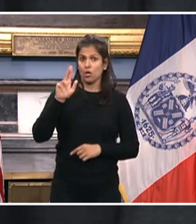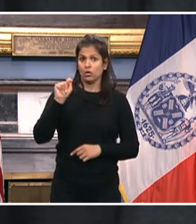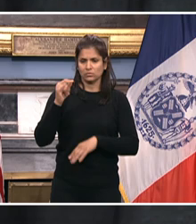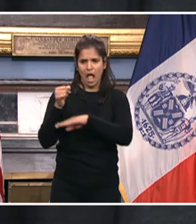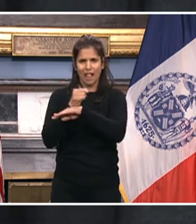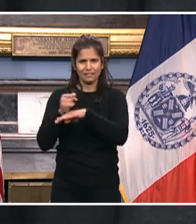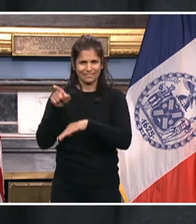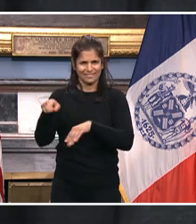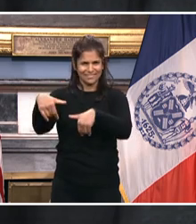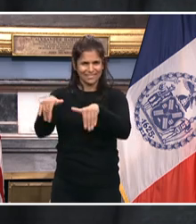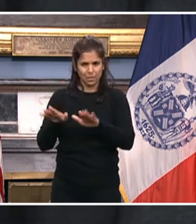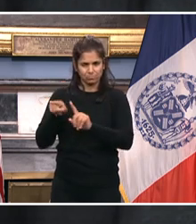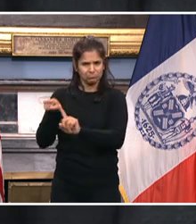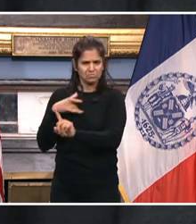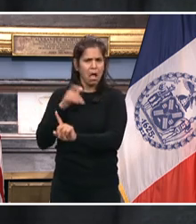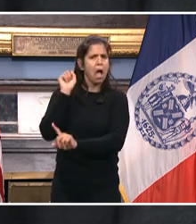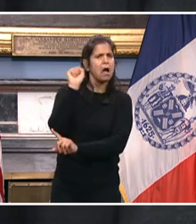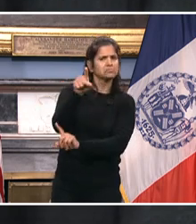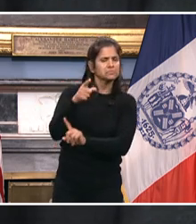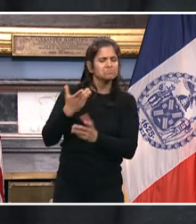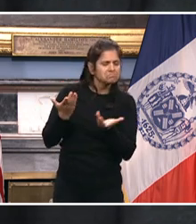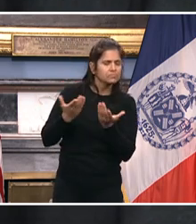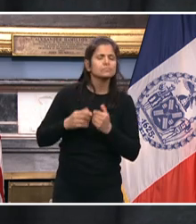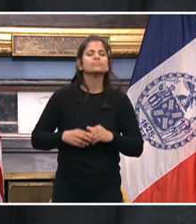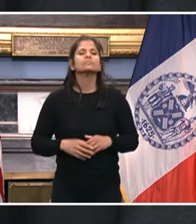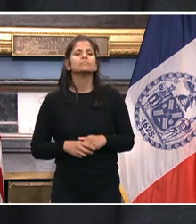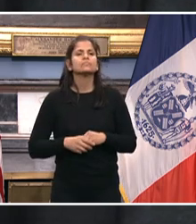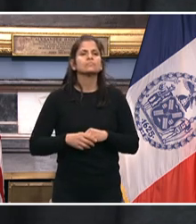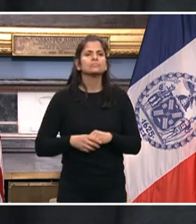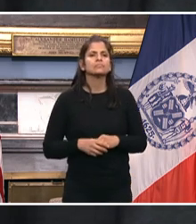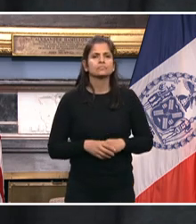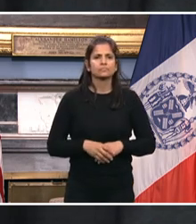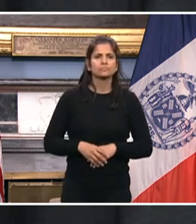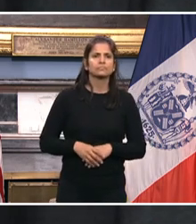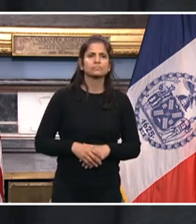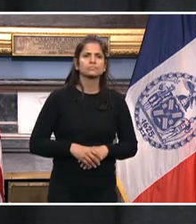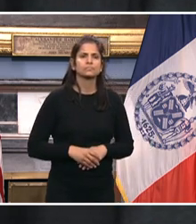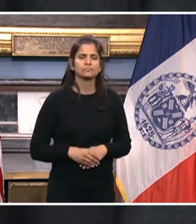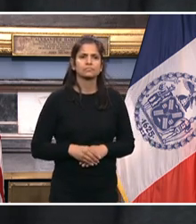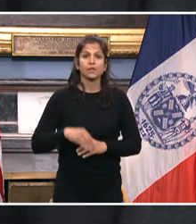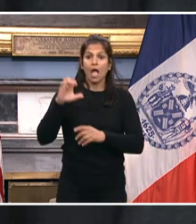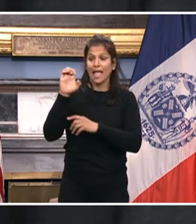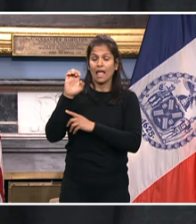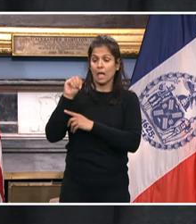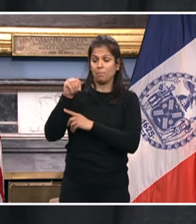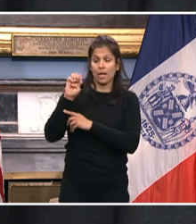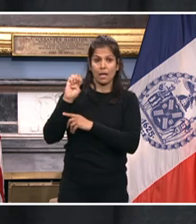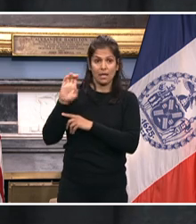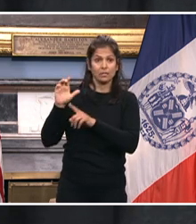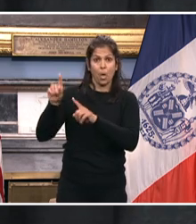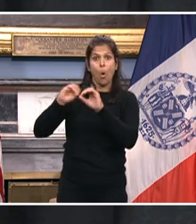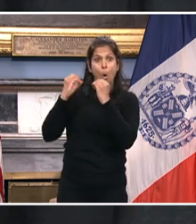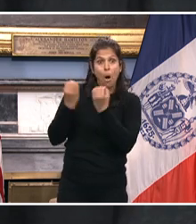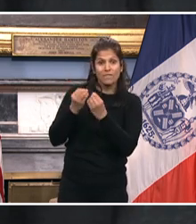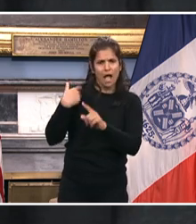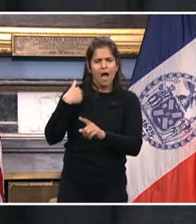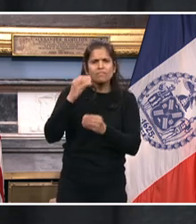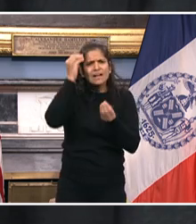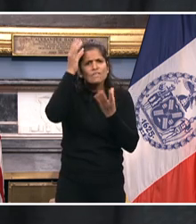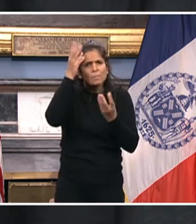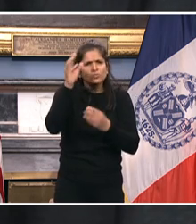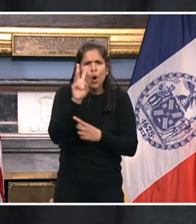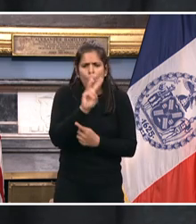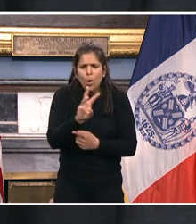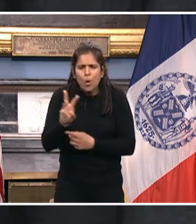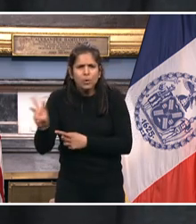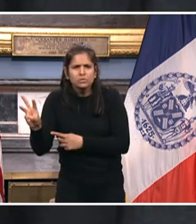now, that they will hold a decedent for up to 14 days. You said in your tweets, it doesn't matter if it's weeks, months, if you have family